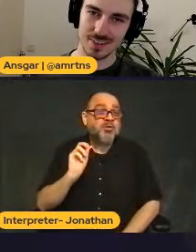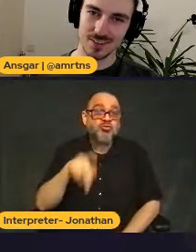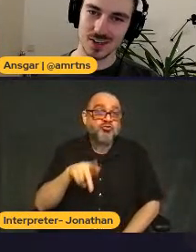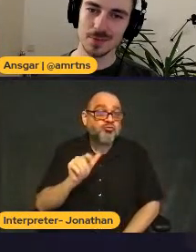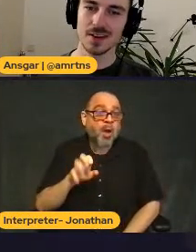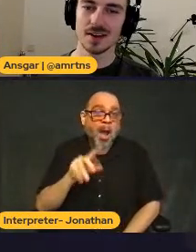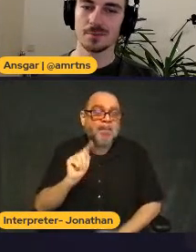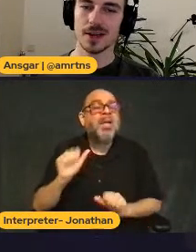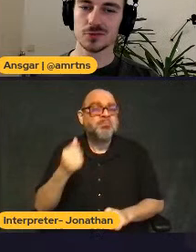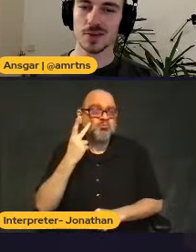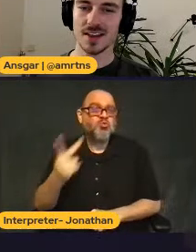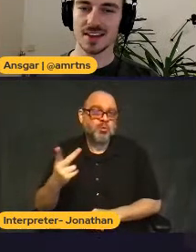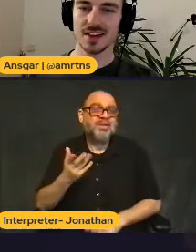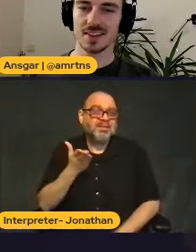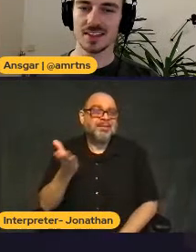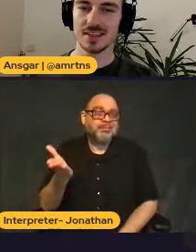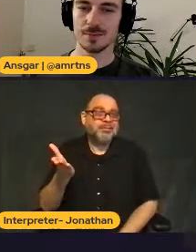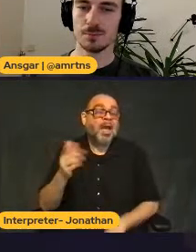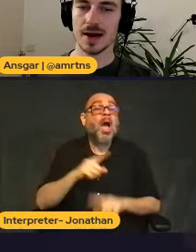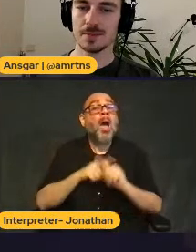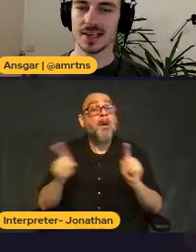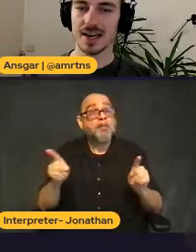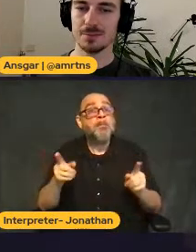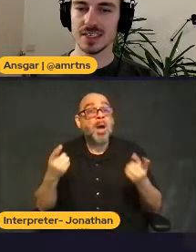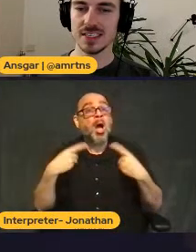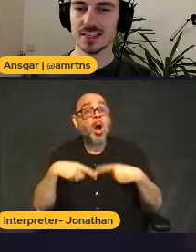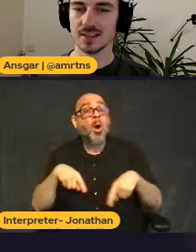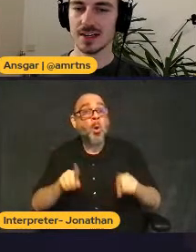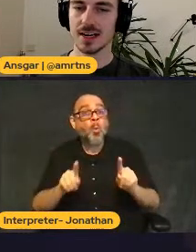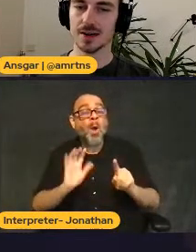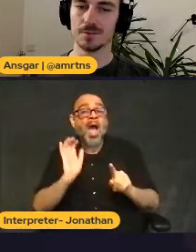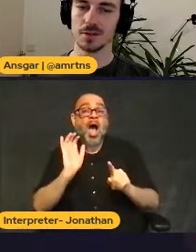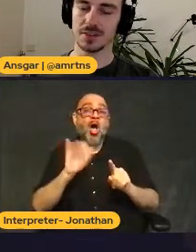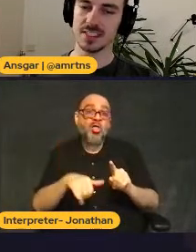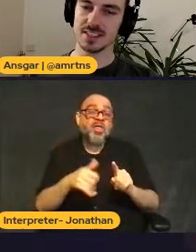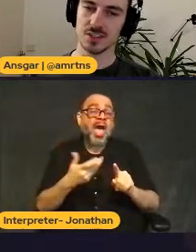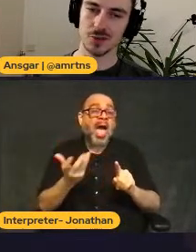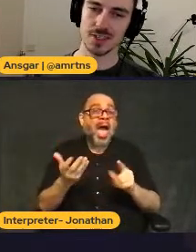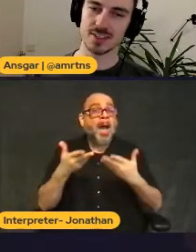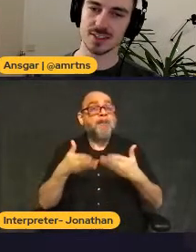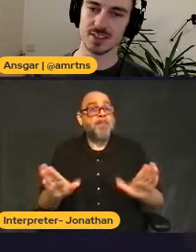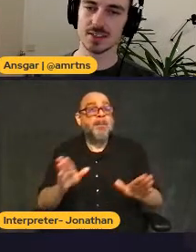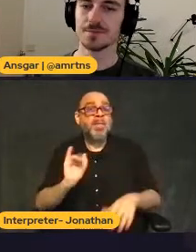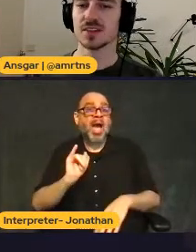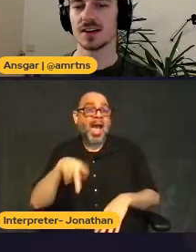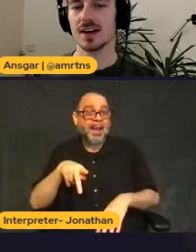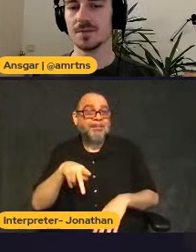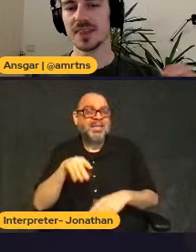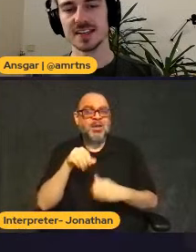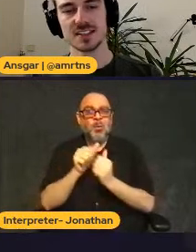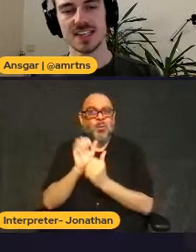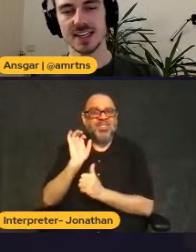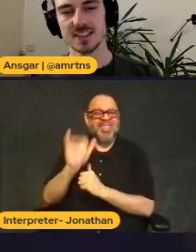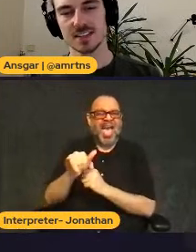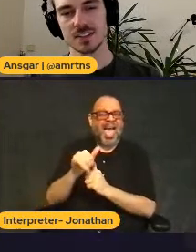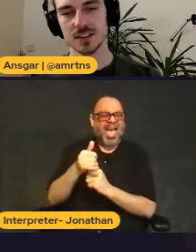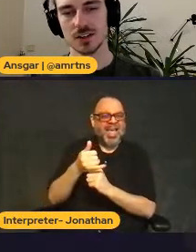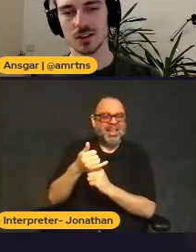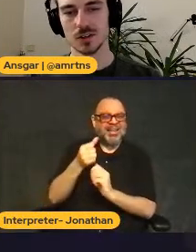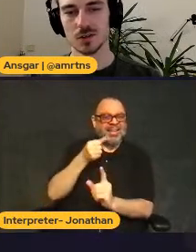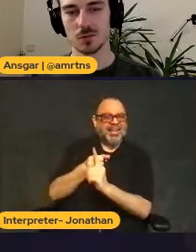here at the top, but rather the public IP of the EC2 instance that it